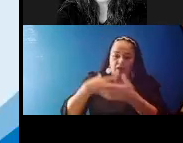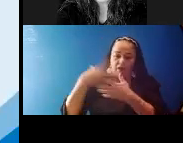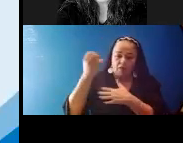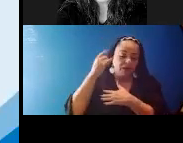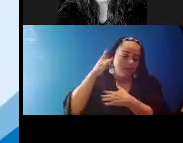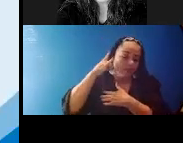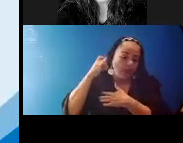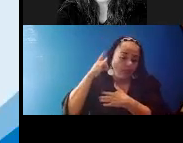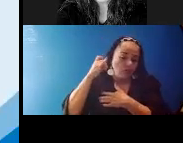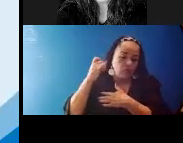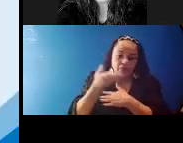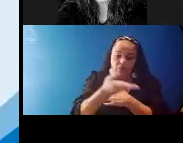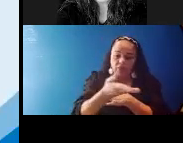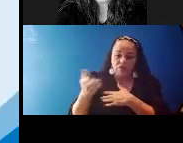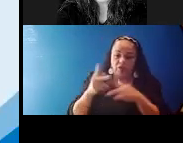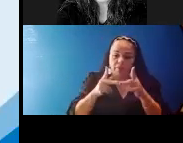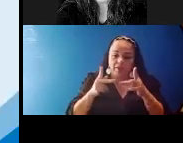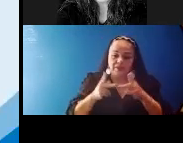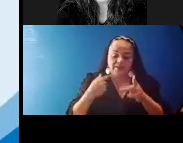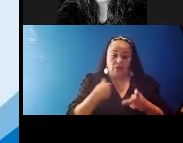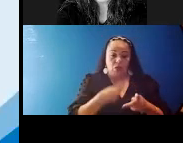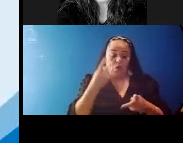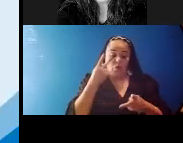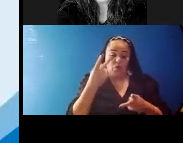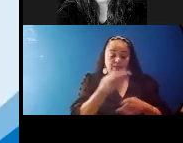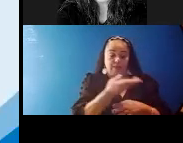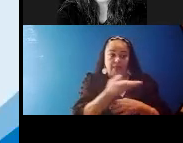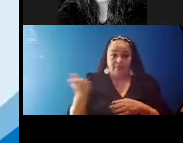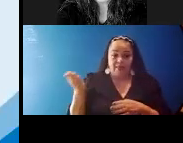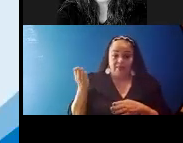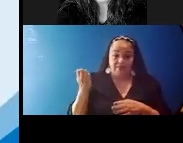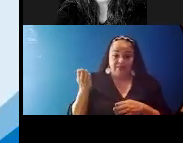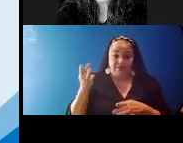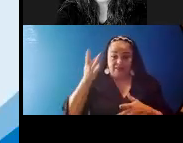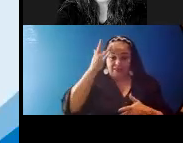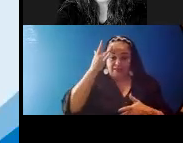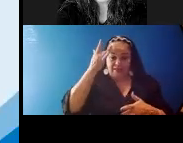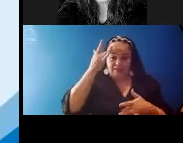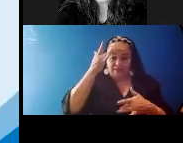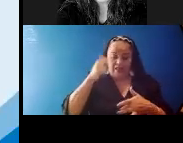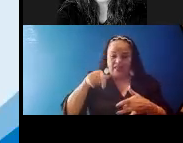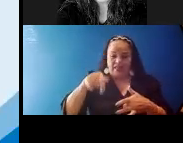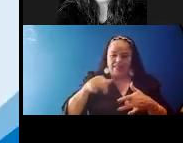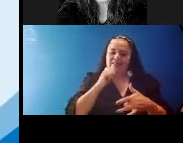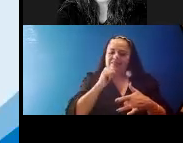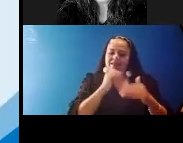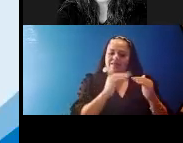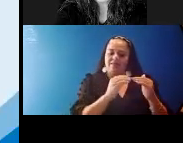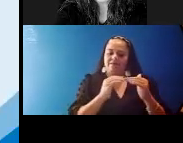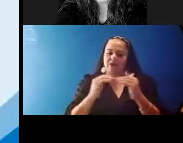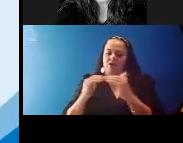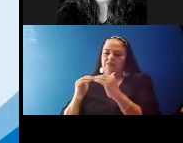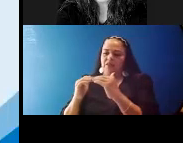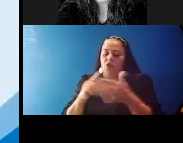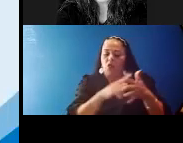right, there are places where we see these ills disproportionately. And those